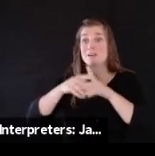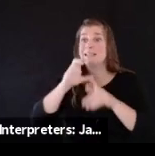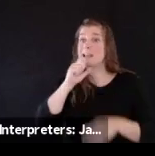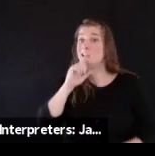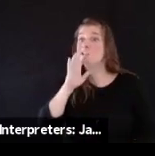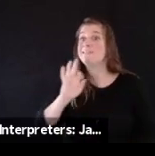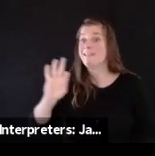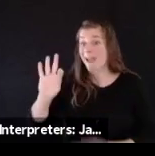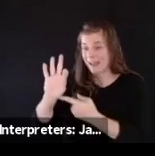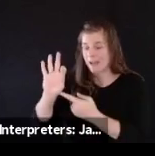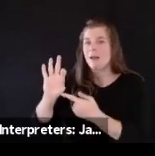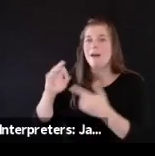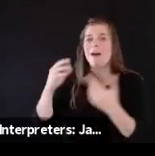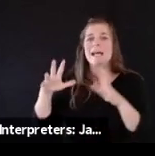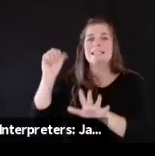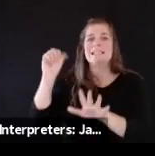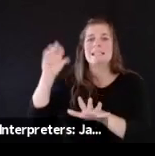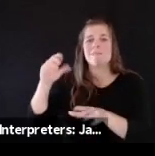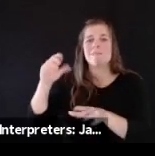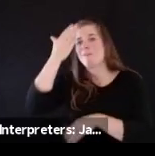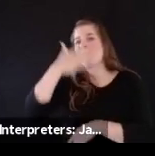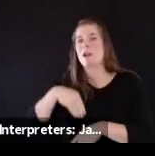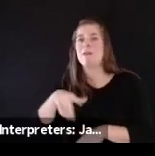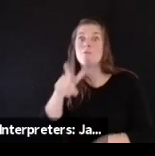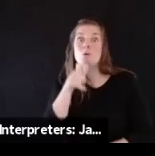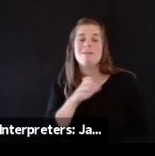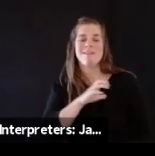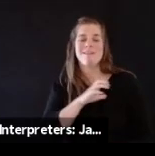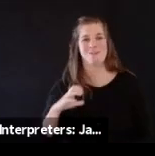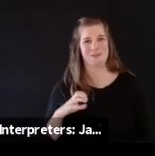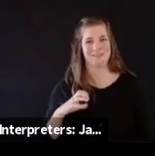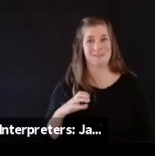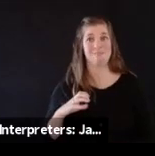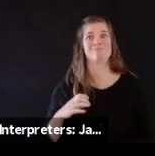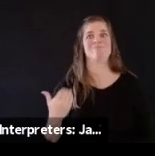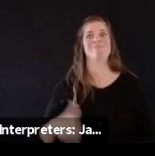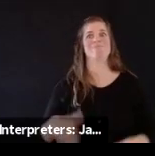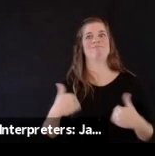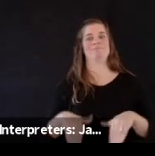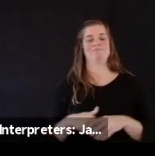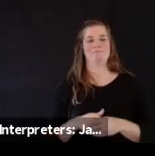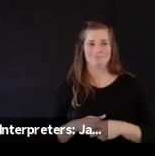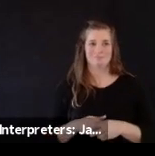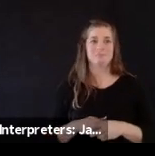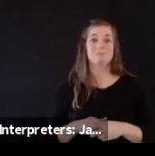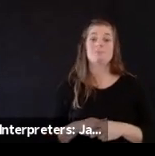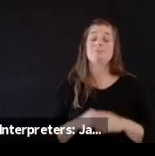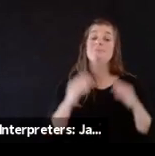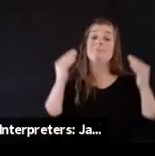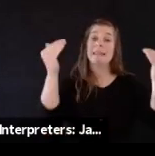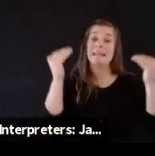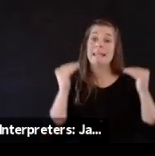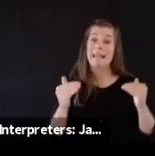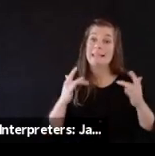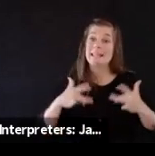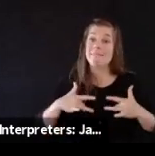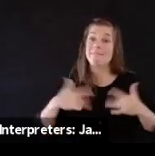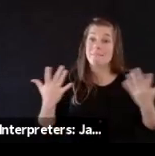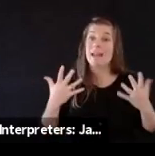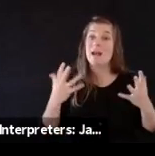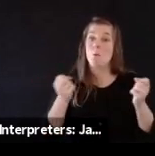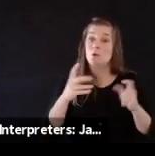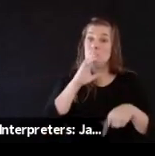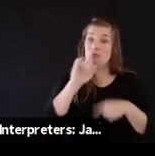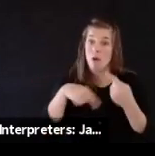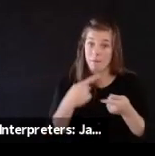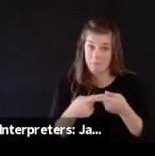testified before Congress. The next example, or the next event that I want to talk a little bit